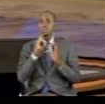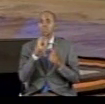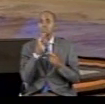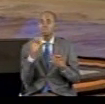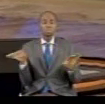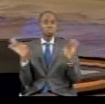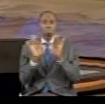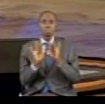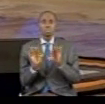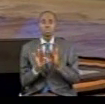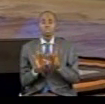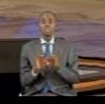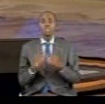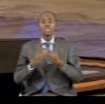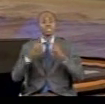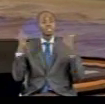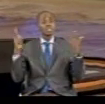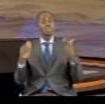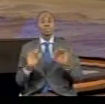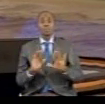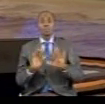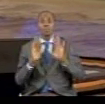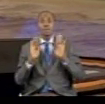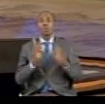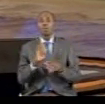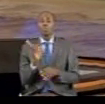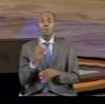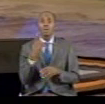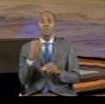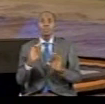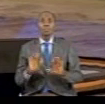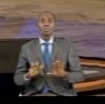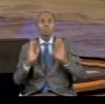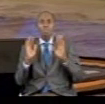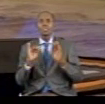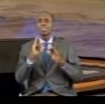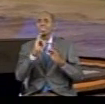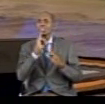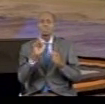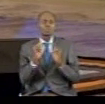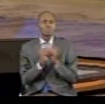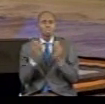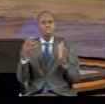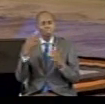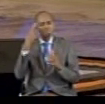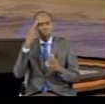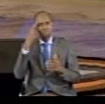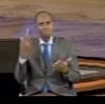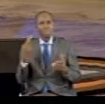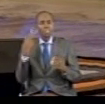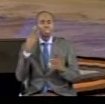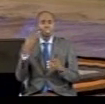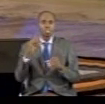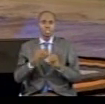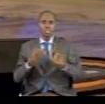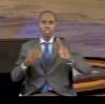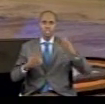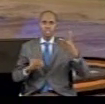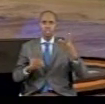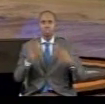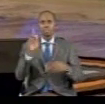fear, when the fear is costless. in 2 Kings chapter